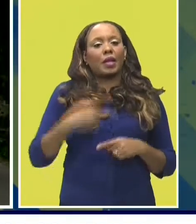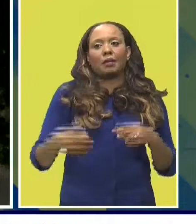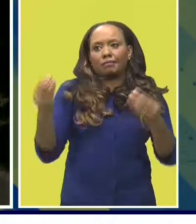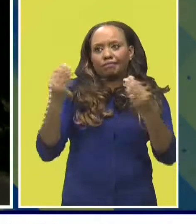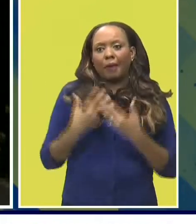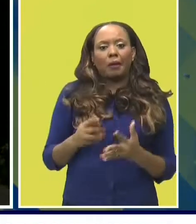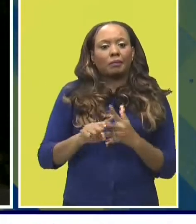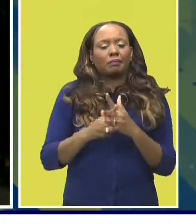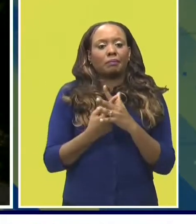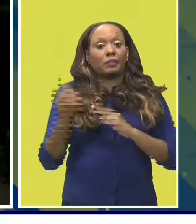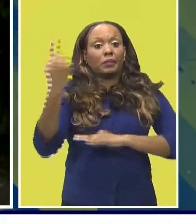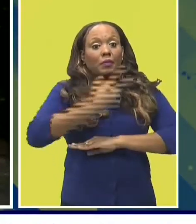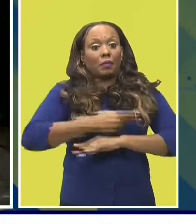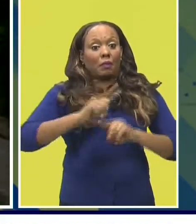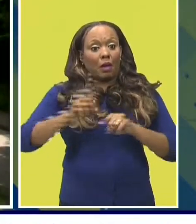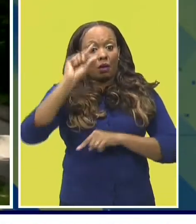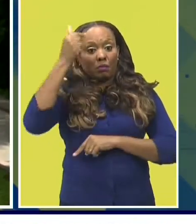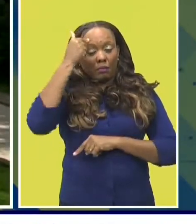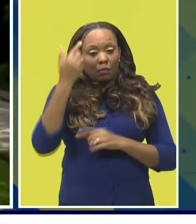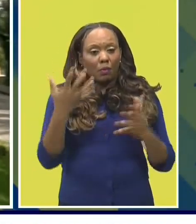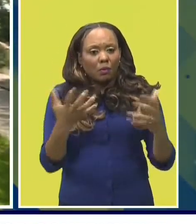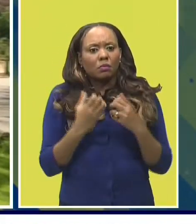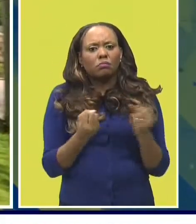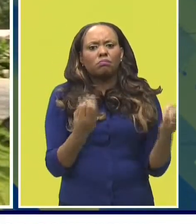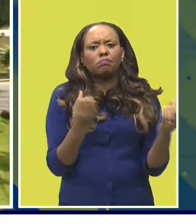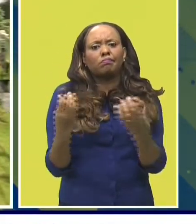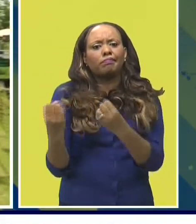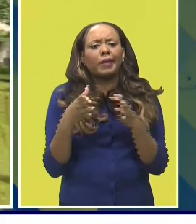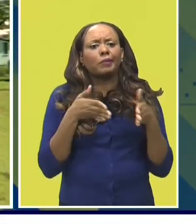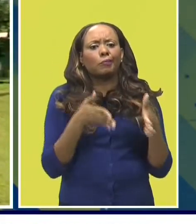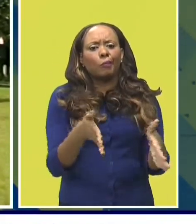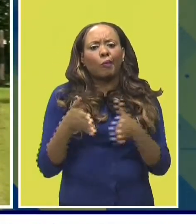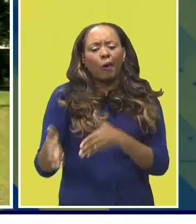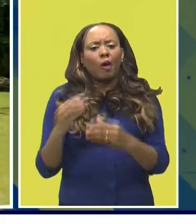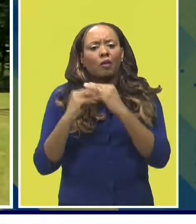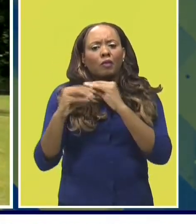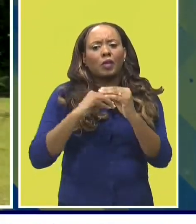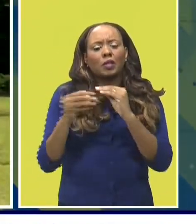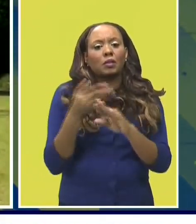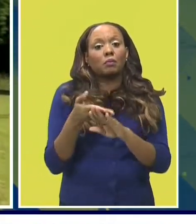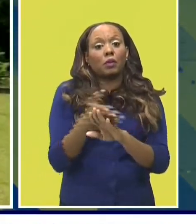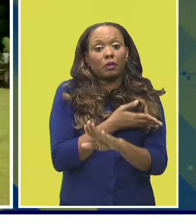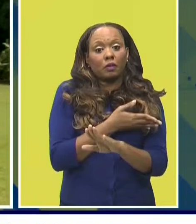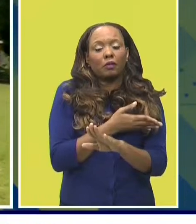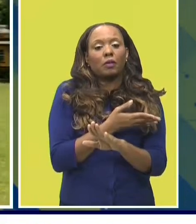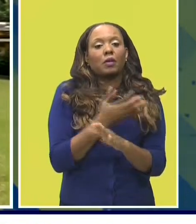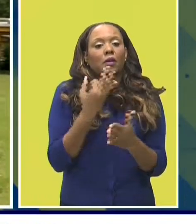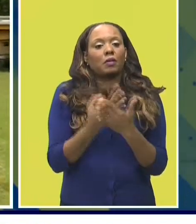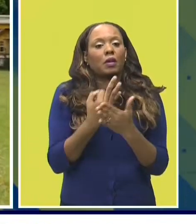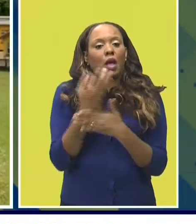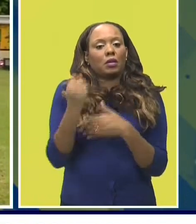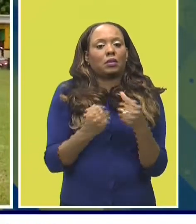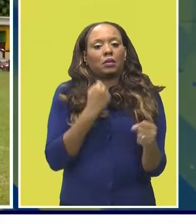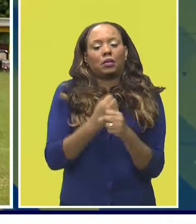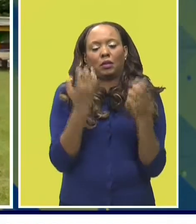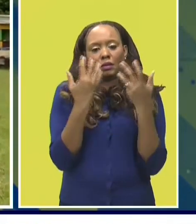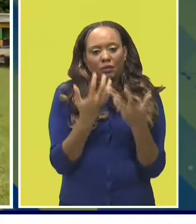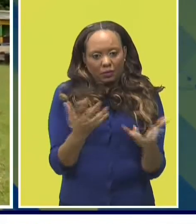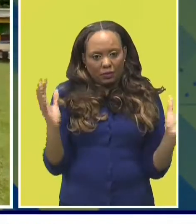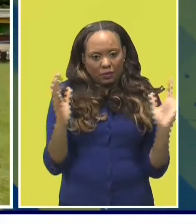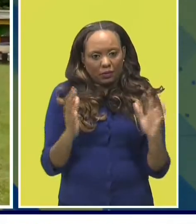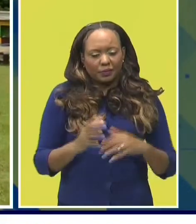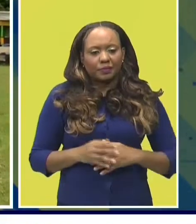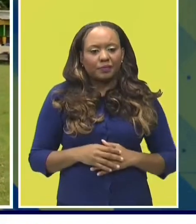the minister says government is seeking to have as many roads as possible completed before the end of this financial year. Sharika